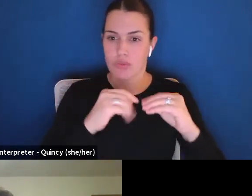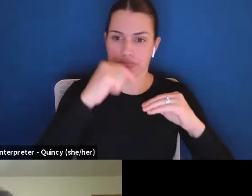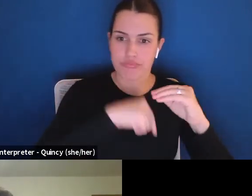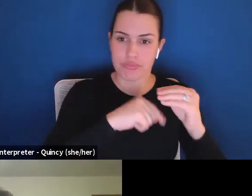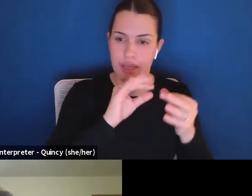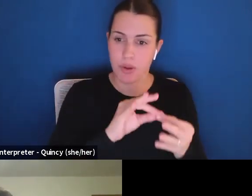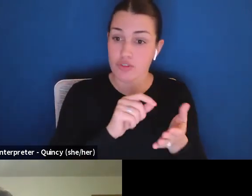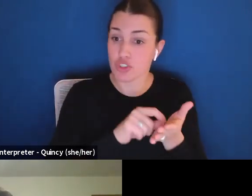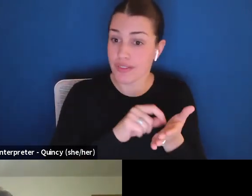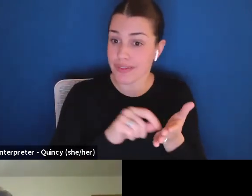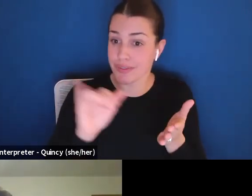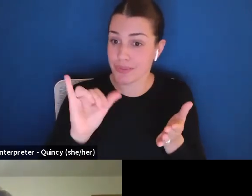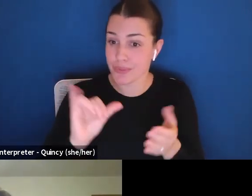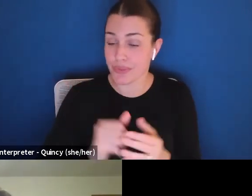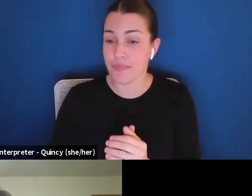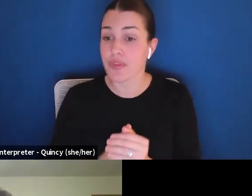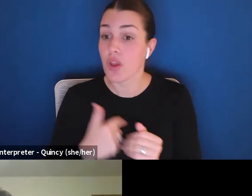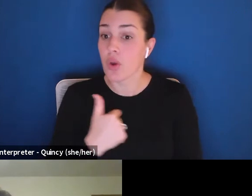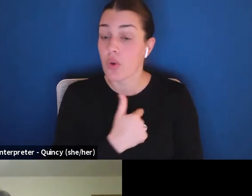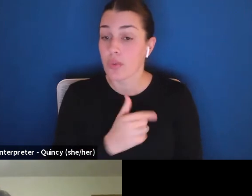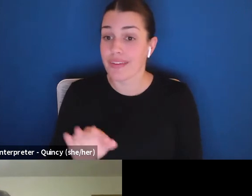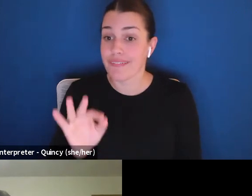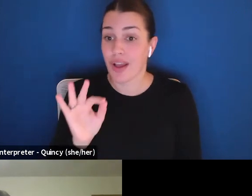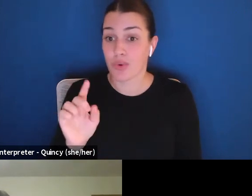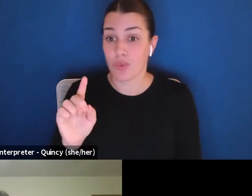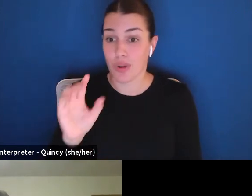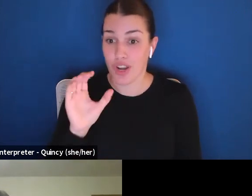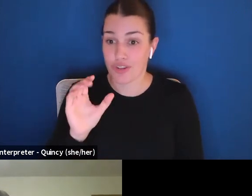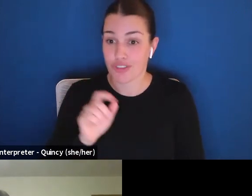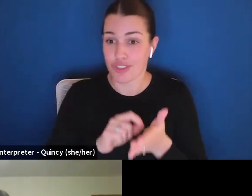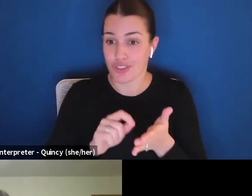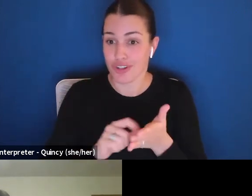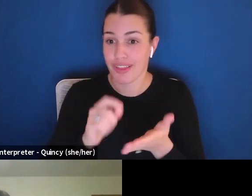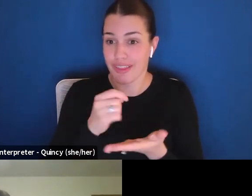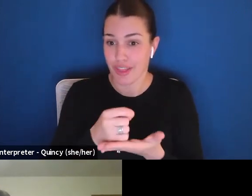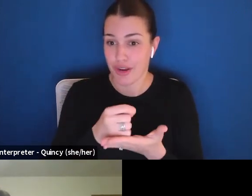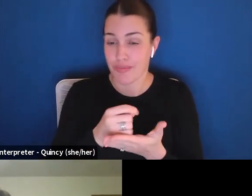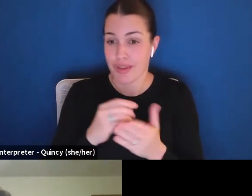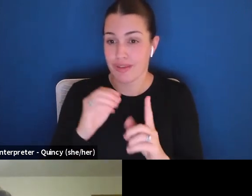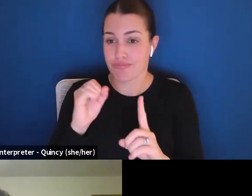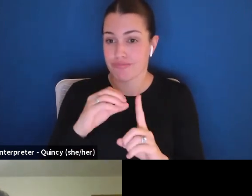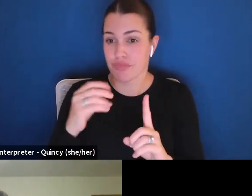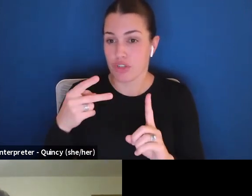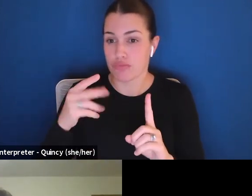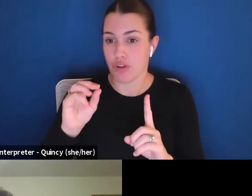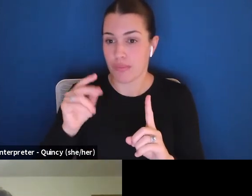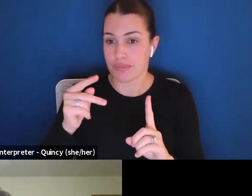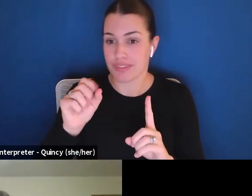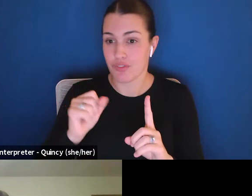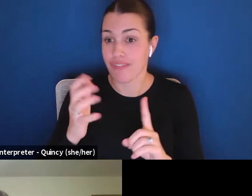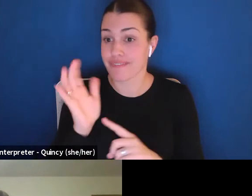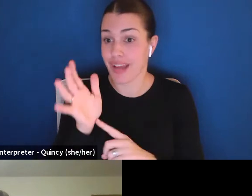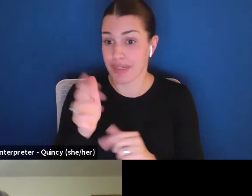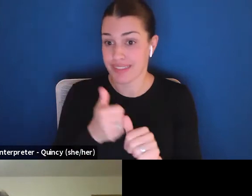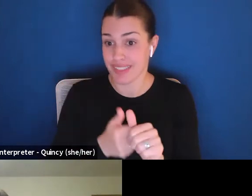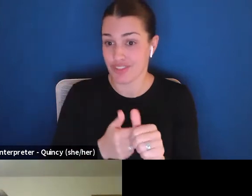journaling. We actually were able to find 100 journal therapy prompts for 5 minutes each. And so that's a resource that's